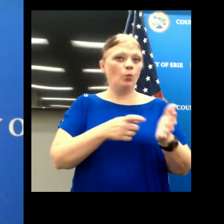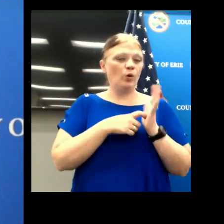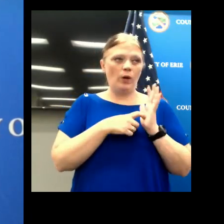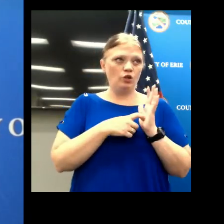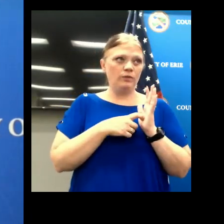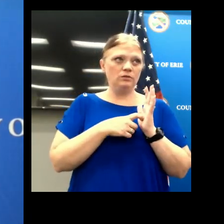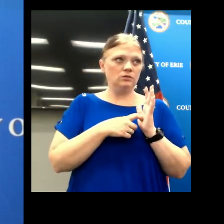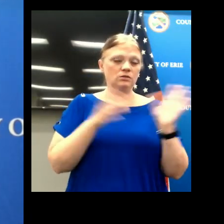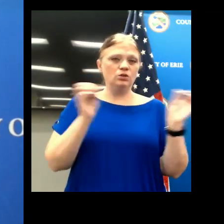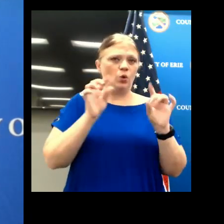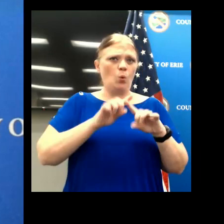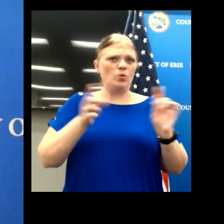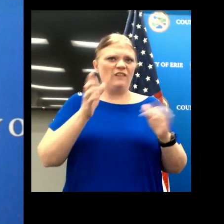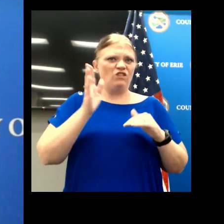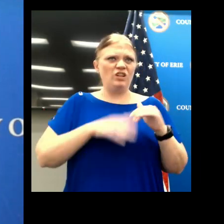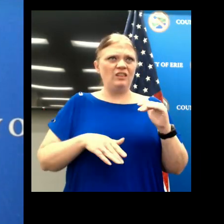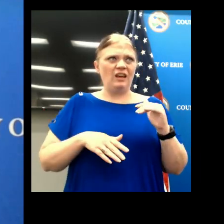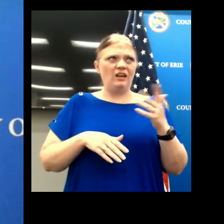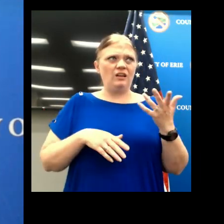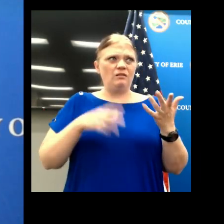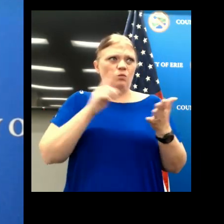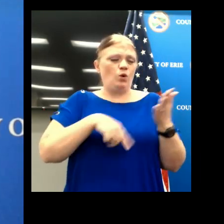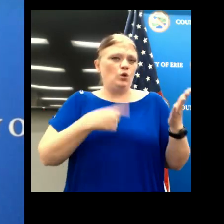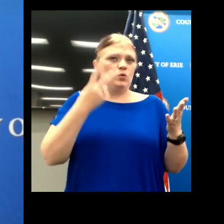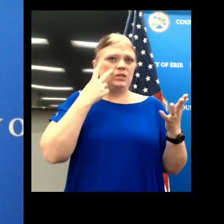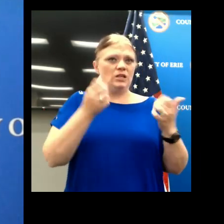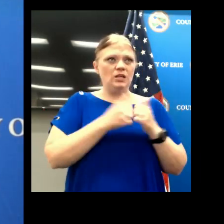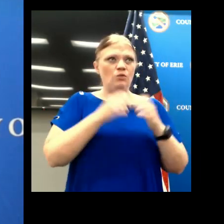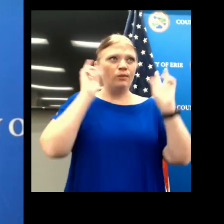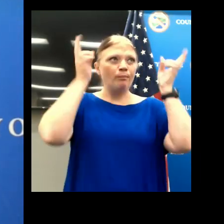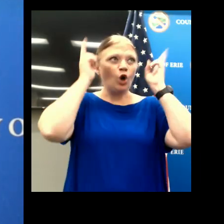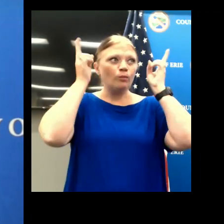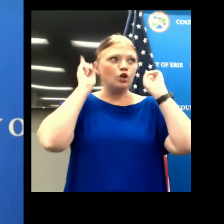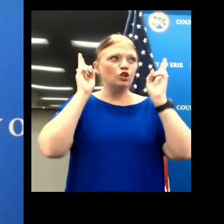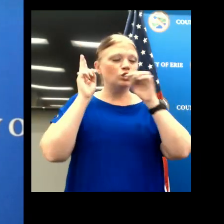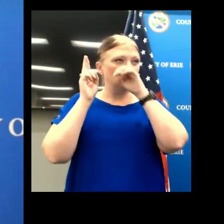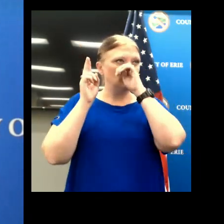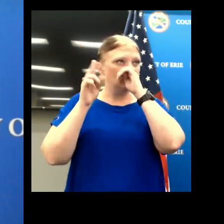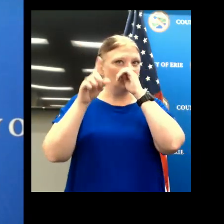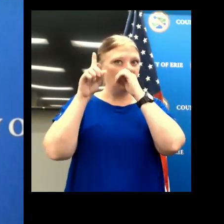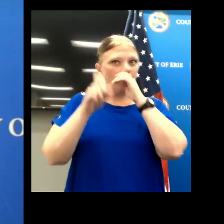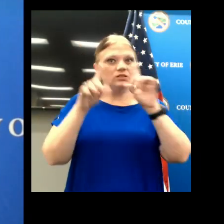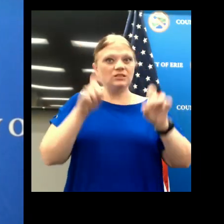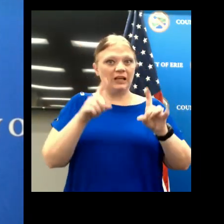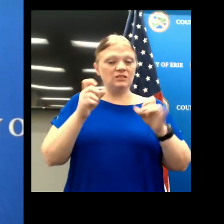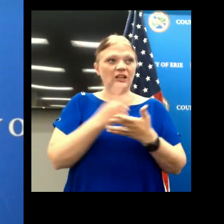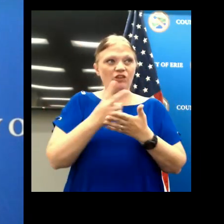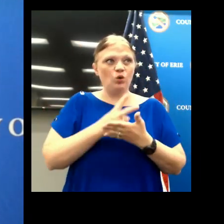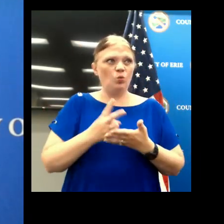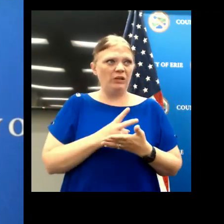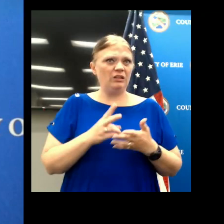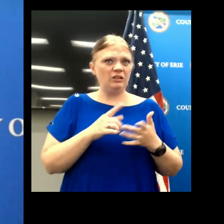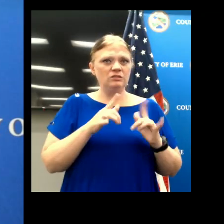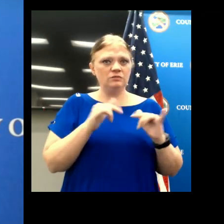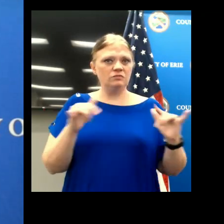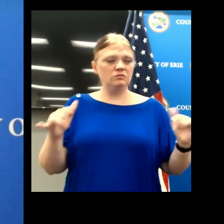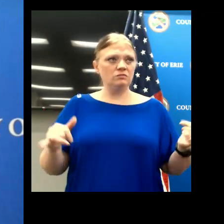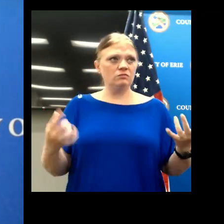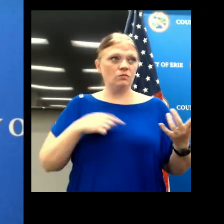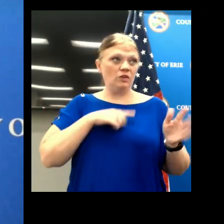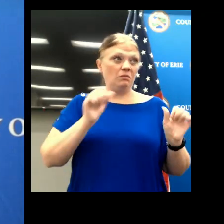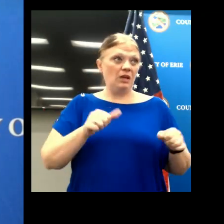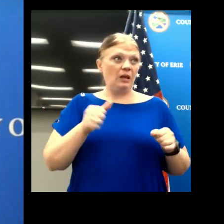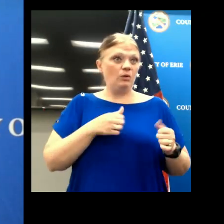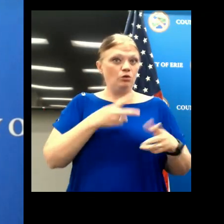different than the requirements in some ways than we see with barbershops and salons, where they have to get tested every 2 weeks and so forth. We've been able to handle